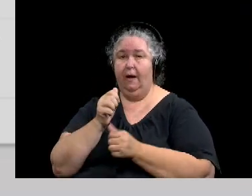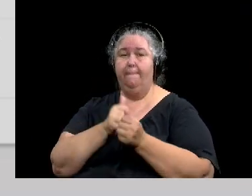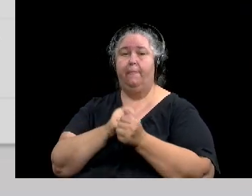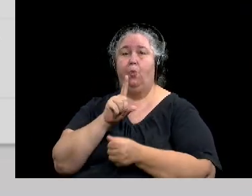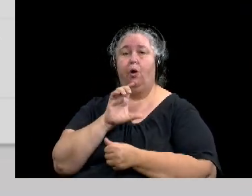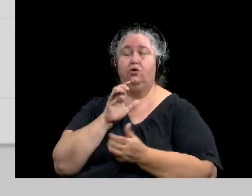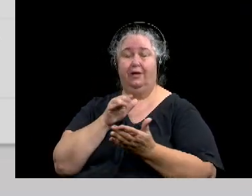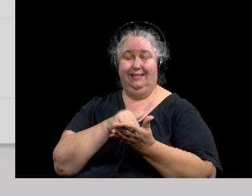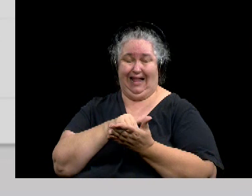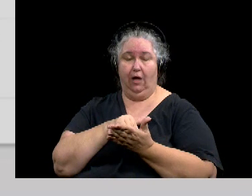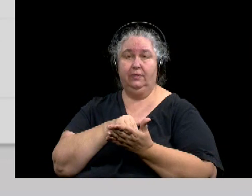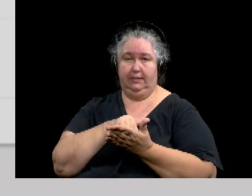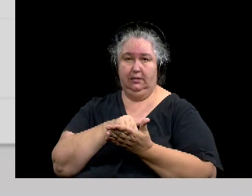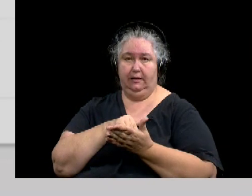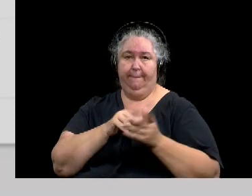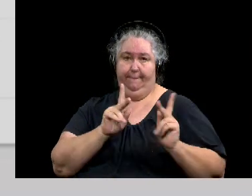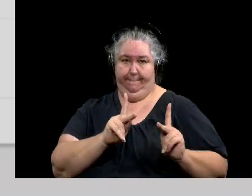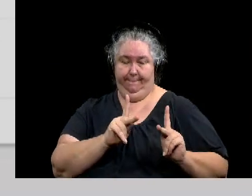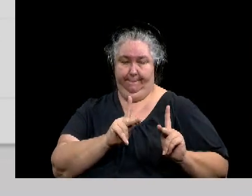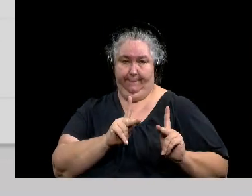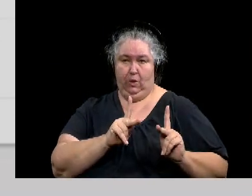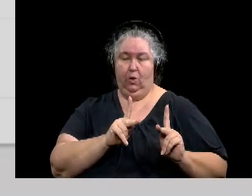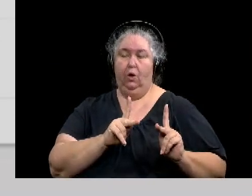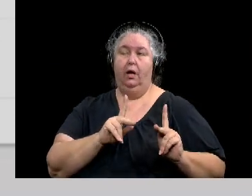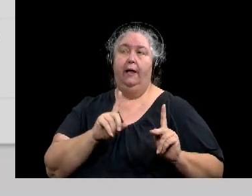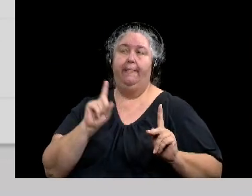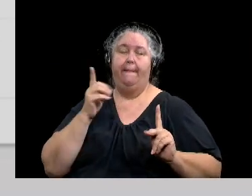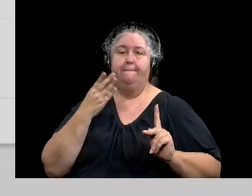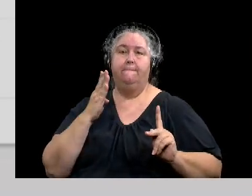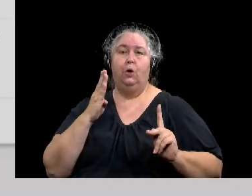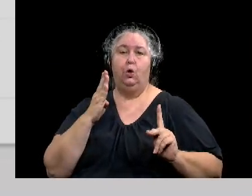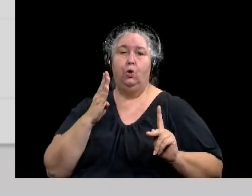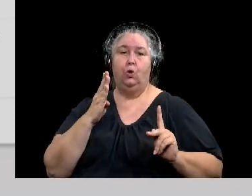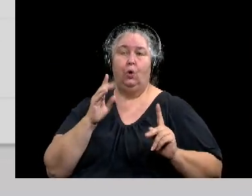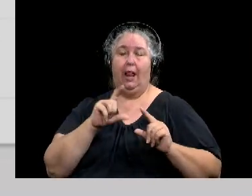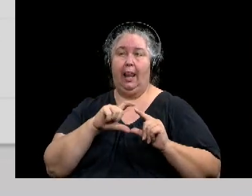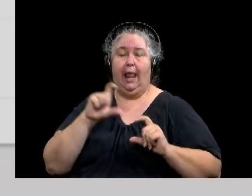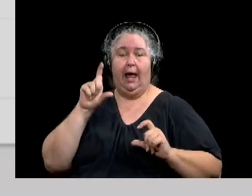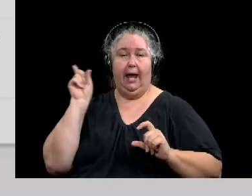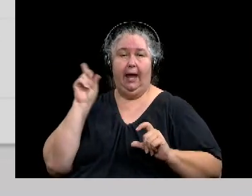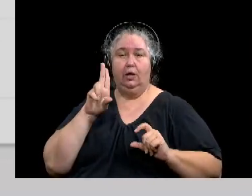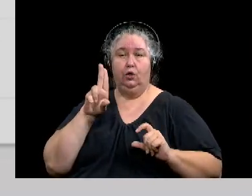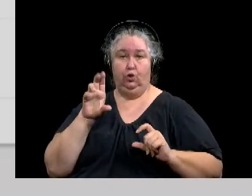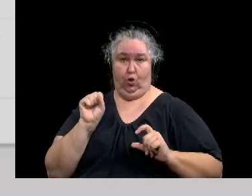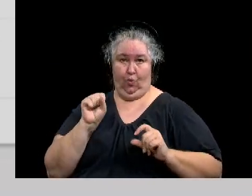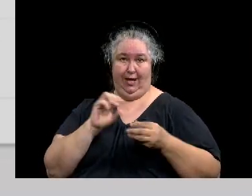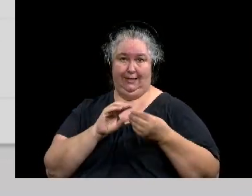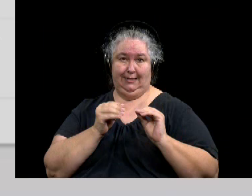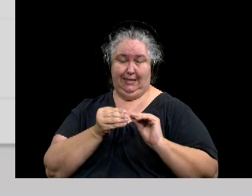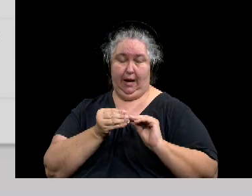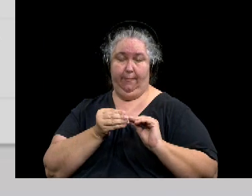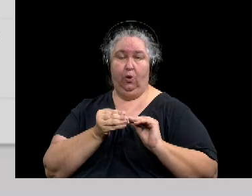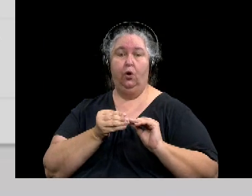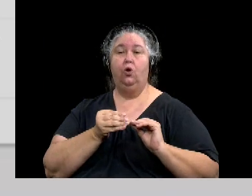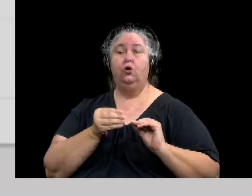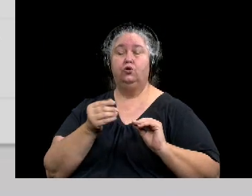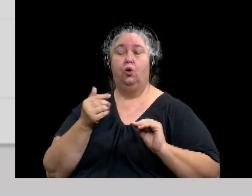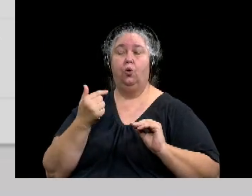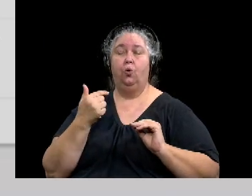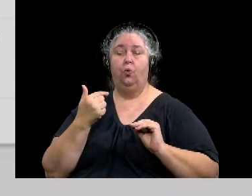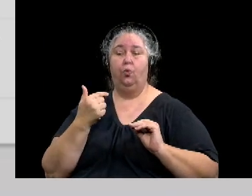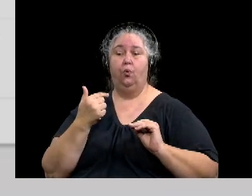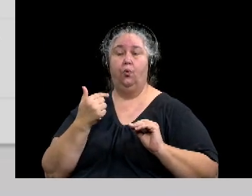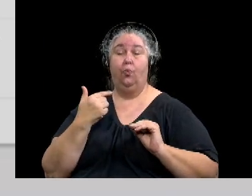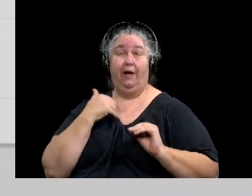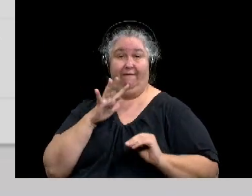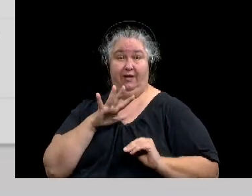100,000 in population. And this blue line is the United States numbers. So we are at 52